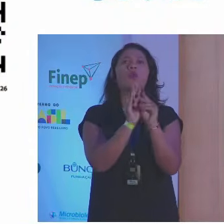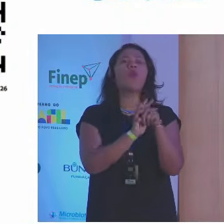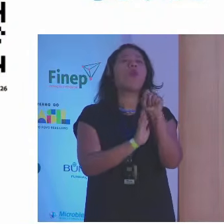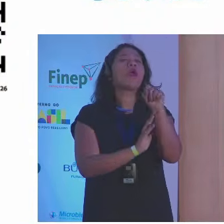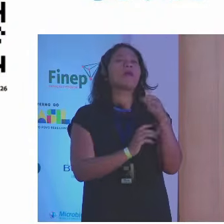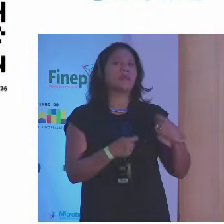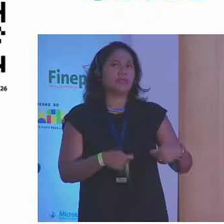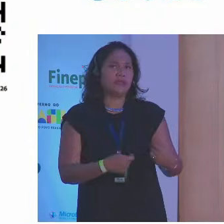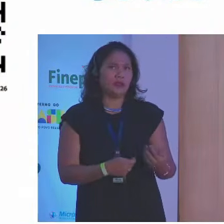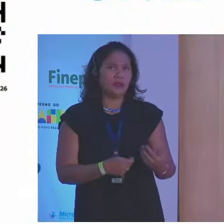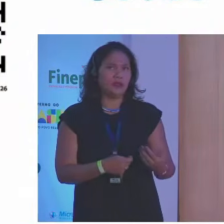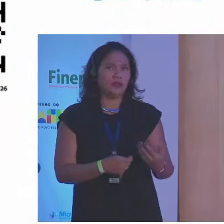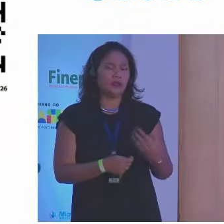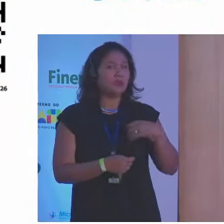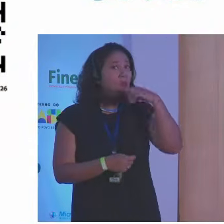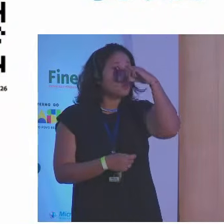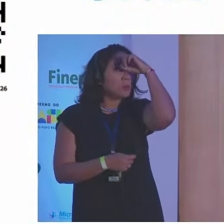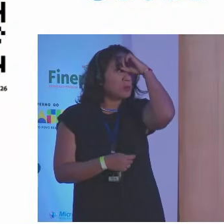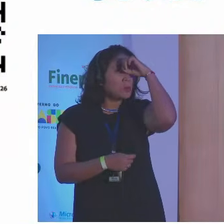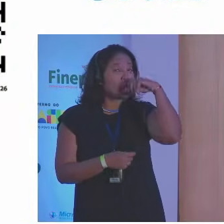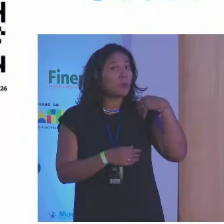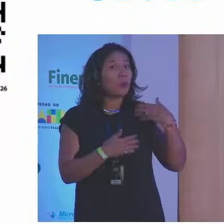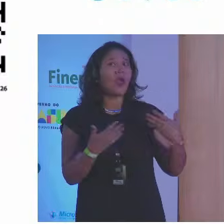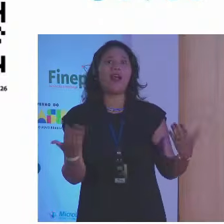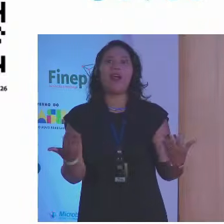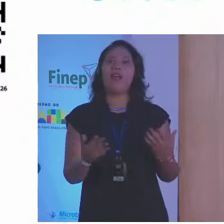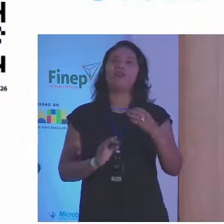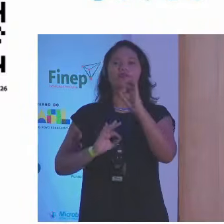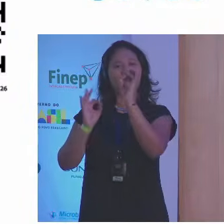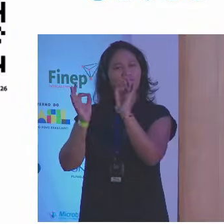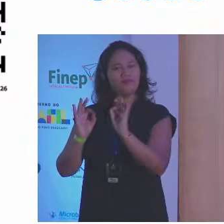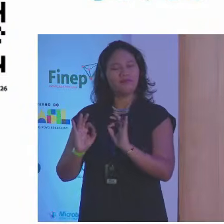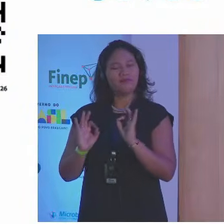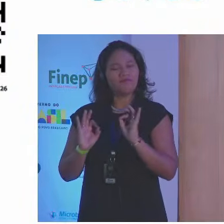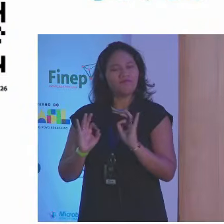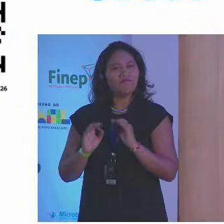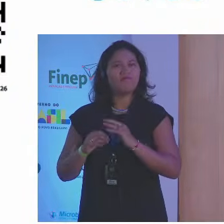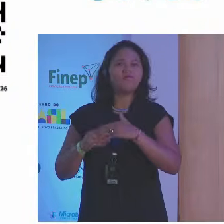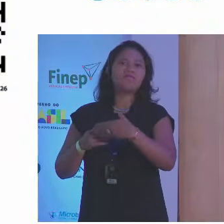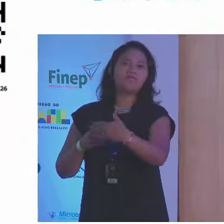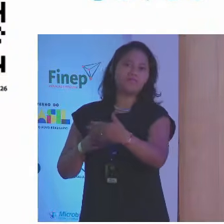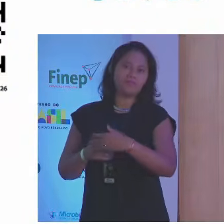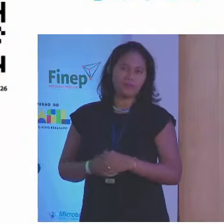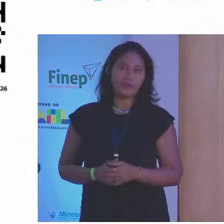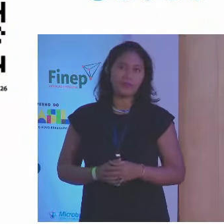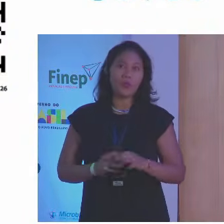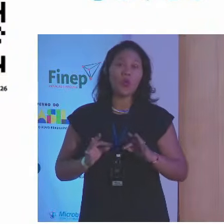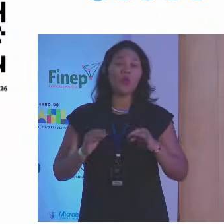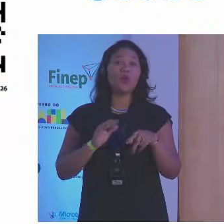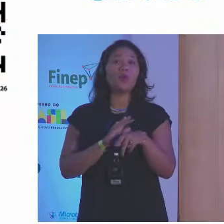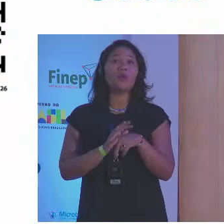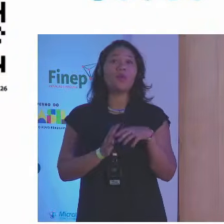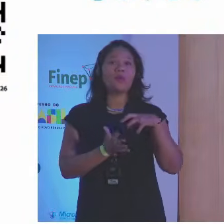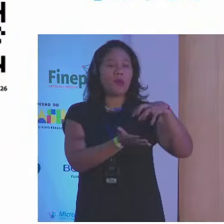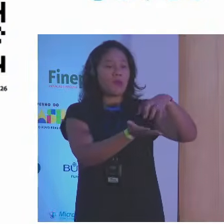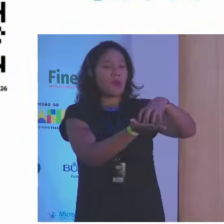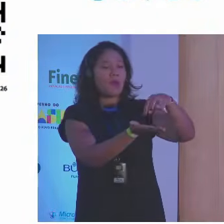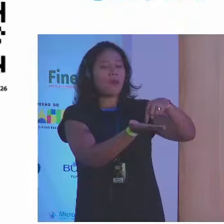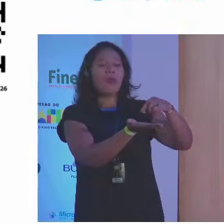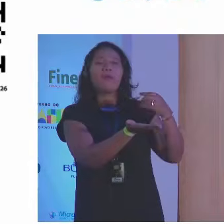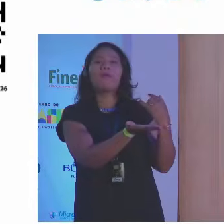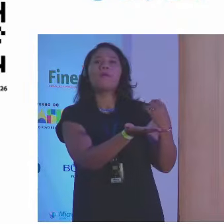fully operational, fully organized, with committed centers that are delivering the data. And it has been done,